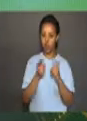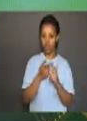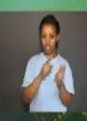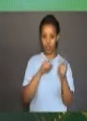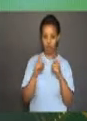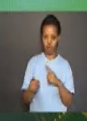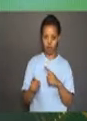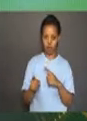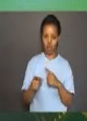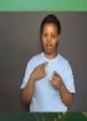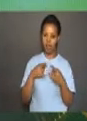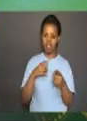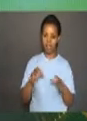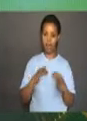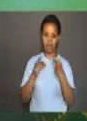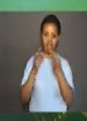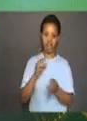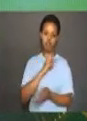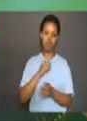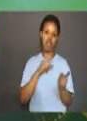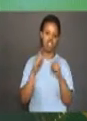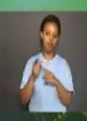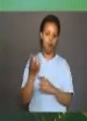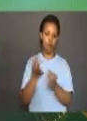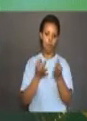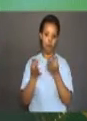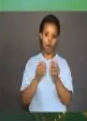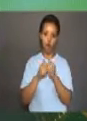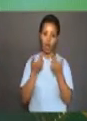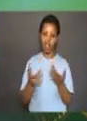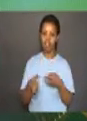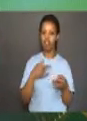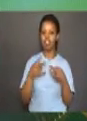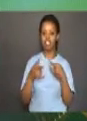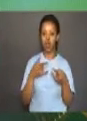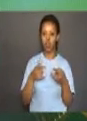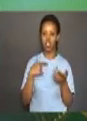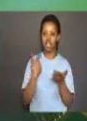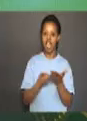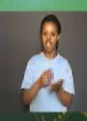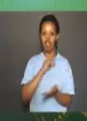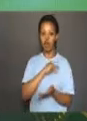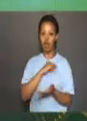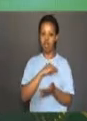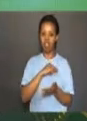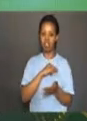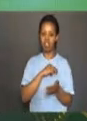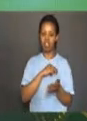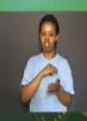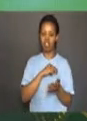Inheritance of acquired traits describes how species inherit the traits of